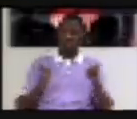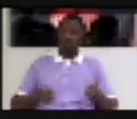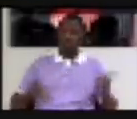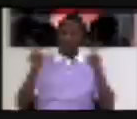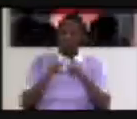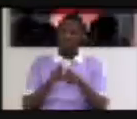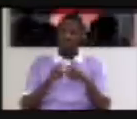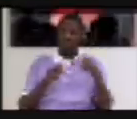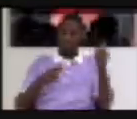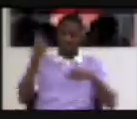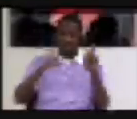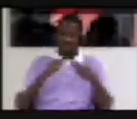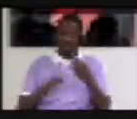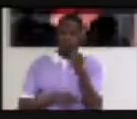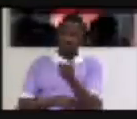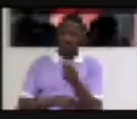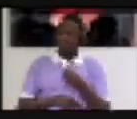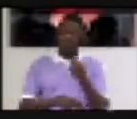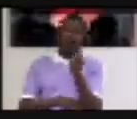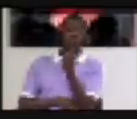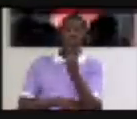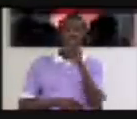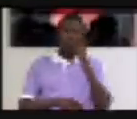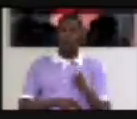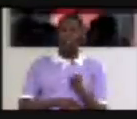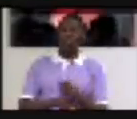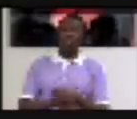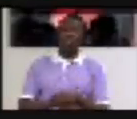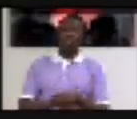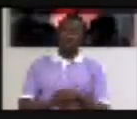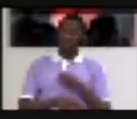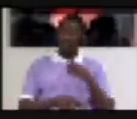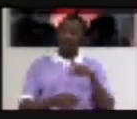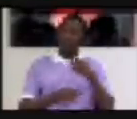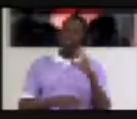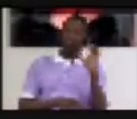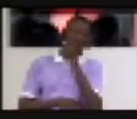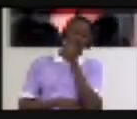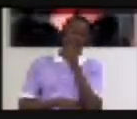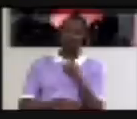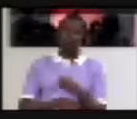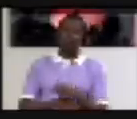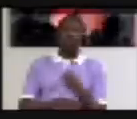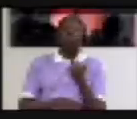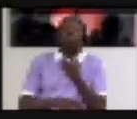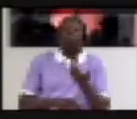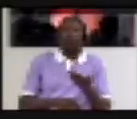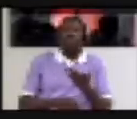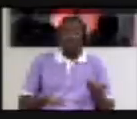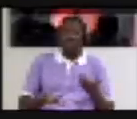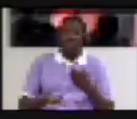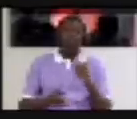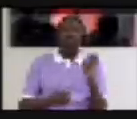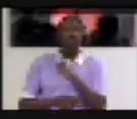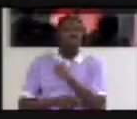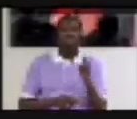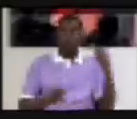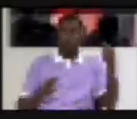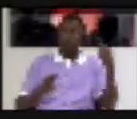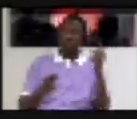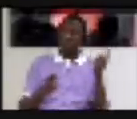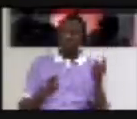contestant as a National Assembly member. I think that was what you were trying to say, that Yes, no one that's right, opposed you. Council. And